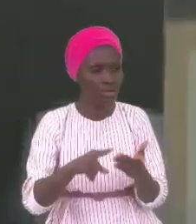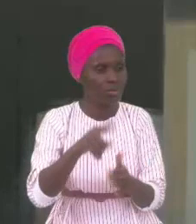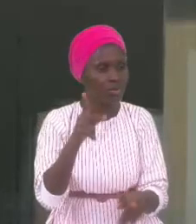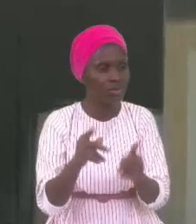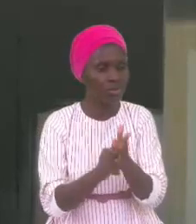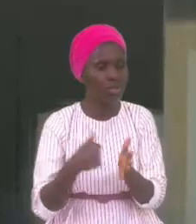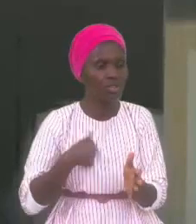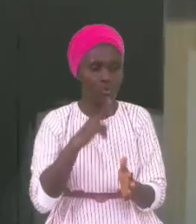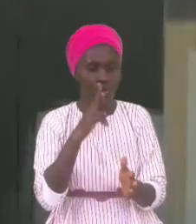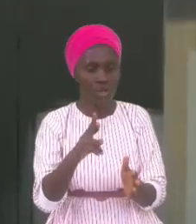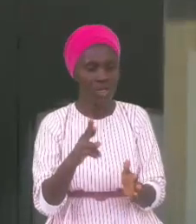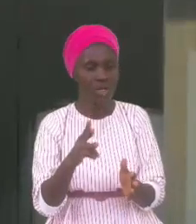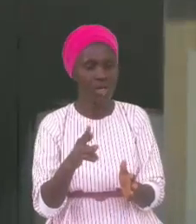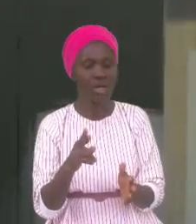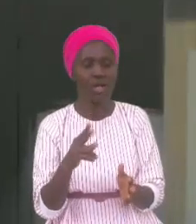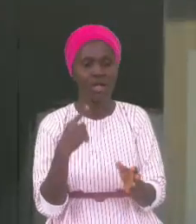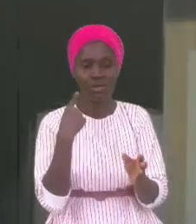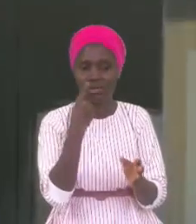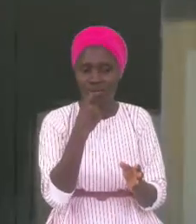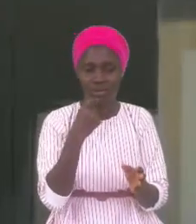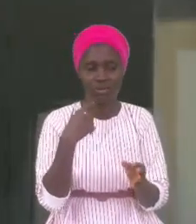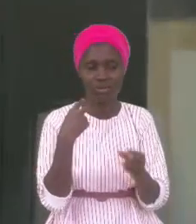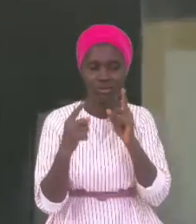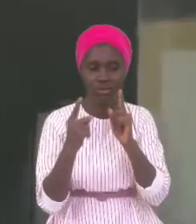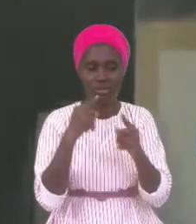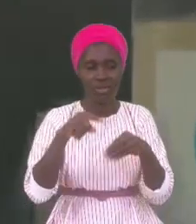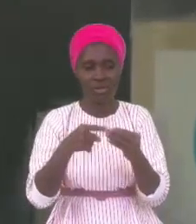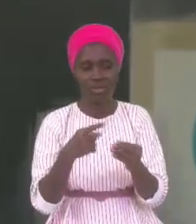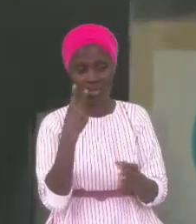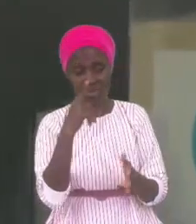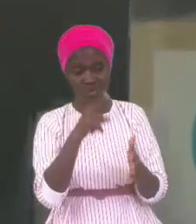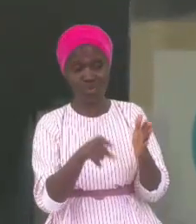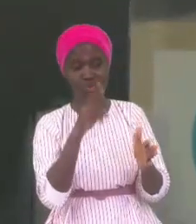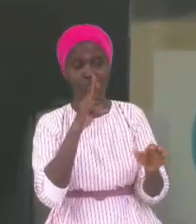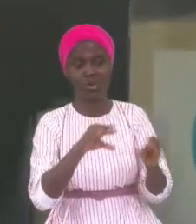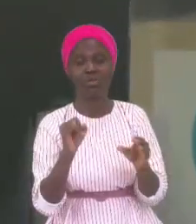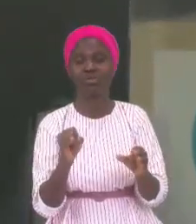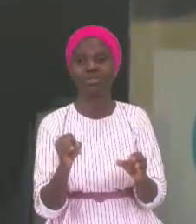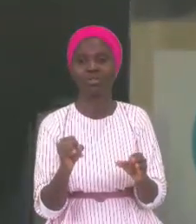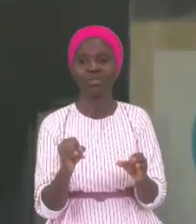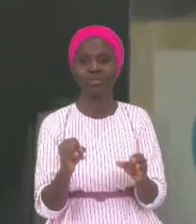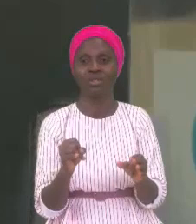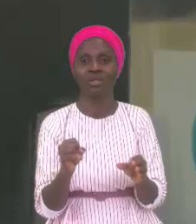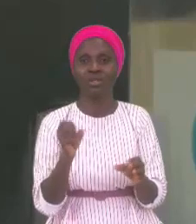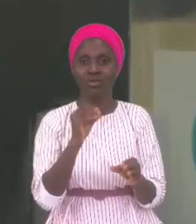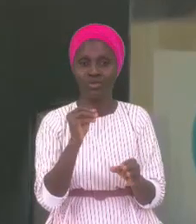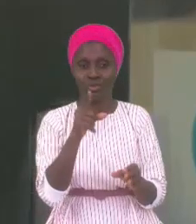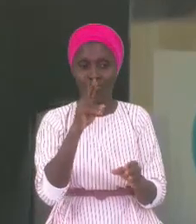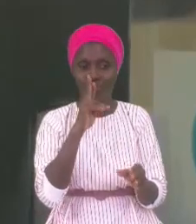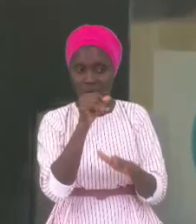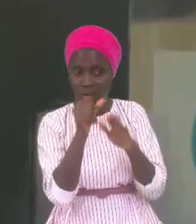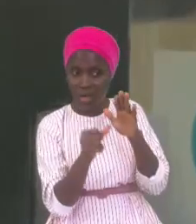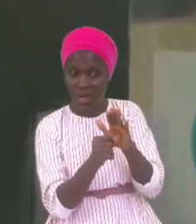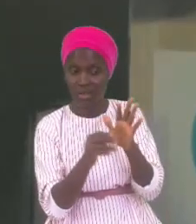holy covenant of the Lord. But look at what you are doing. So you hide that light. I don't want them to know